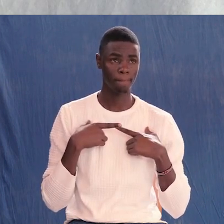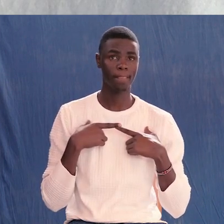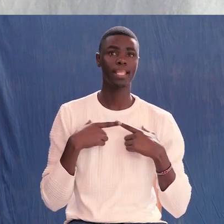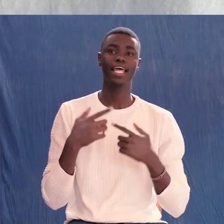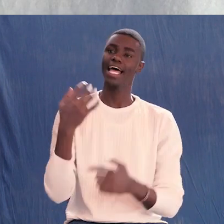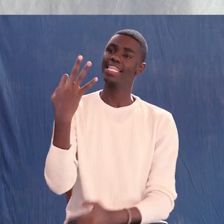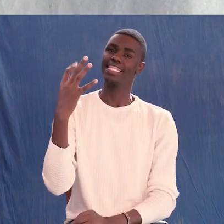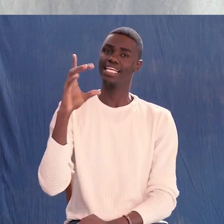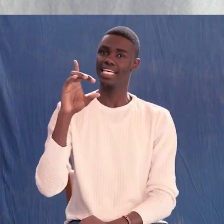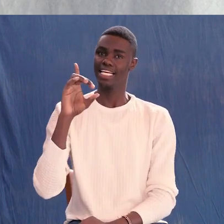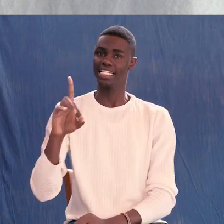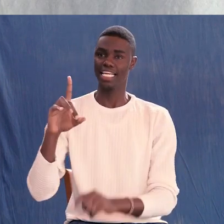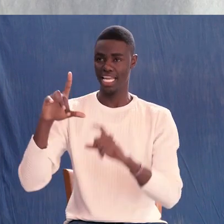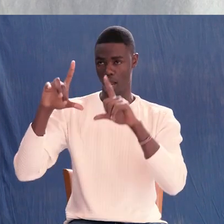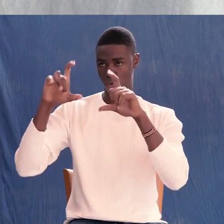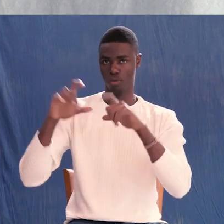3D motion picture